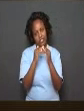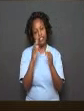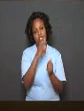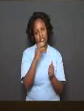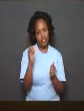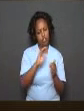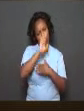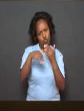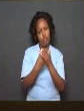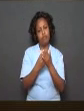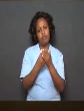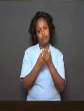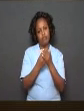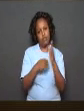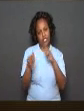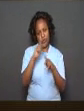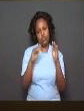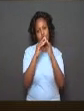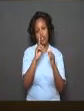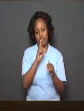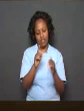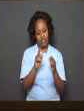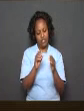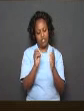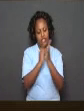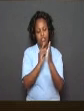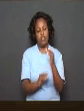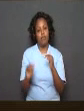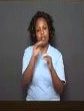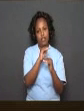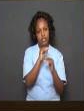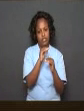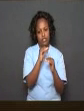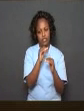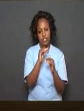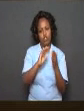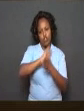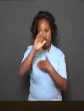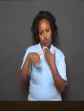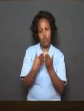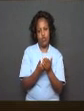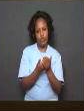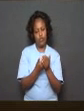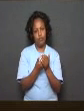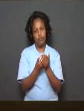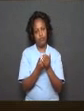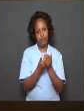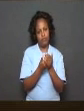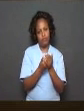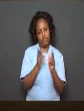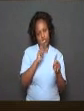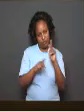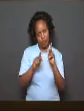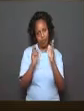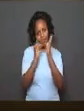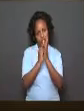of all people, and rule of law renders all citizens equal under the